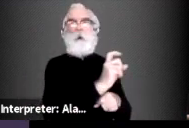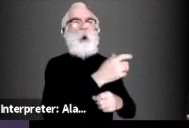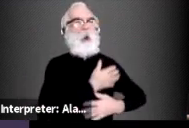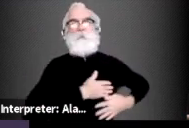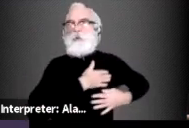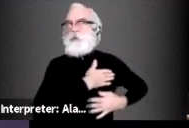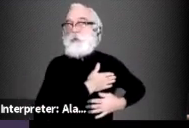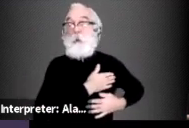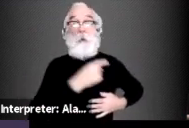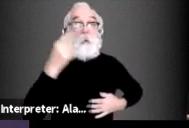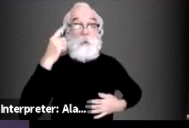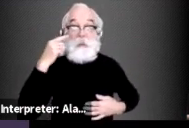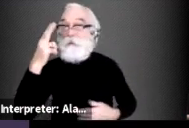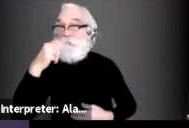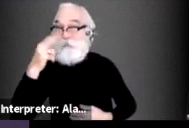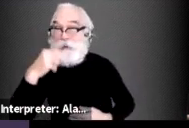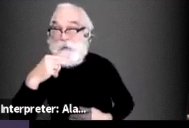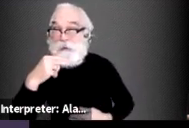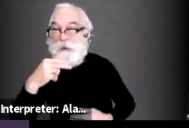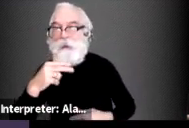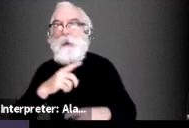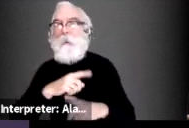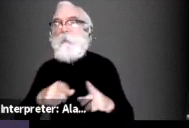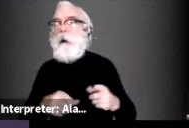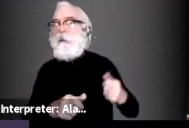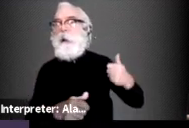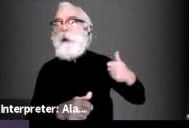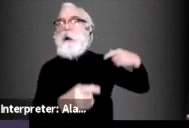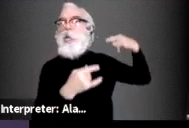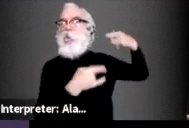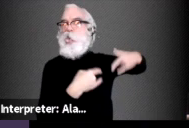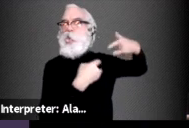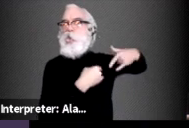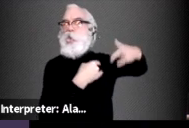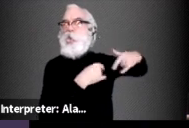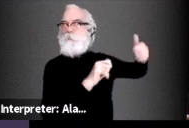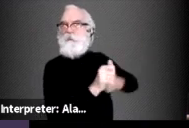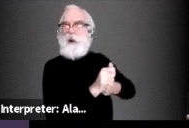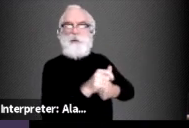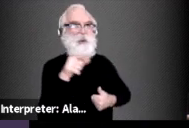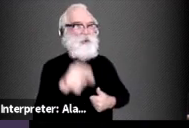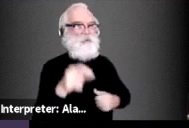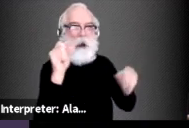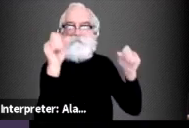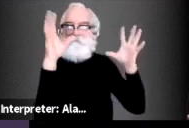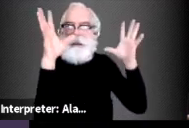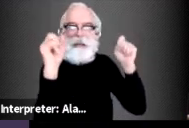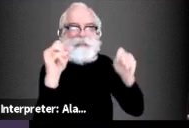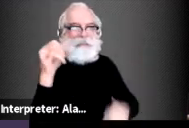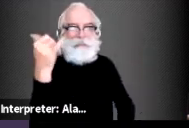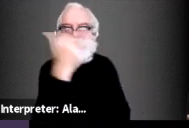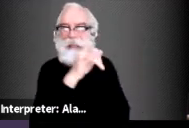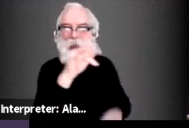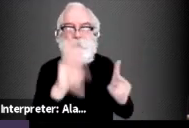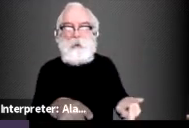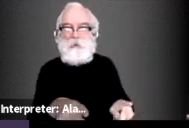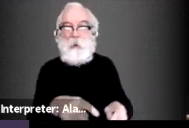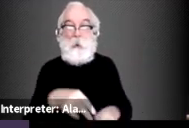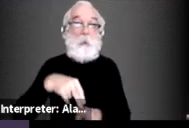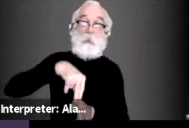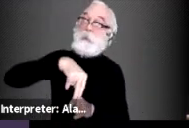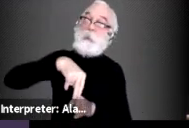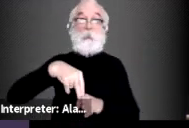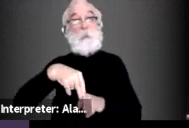face and more behind. Amazing fool, yet tottering on thy bench, though scorned by Spain